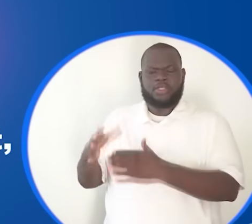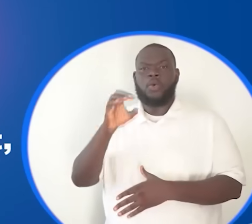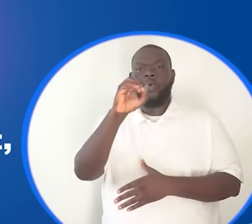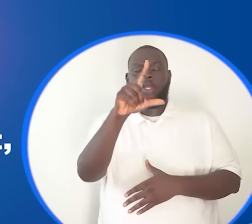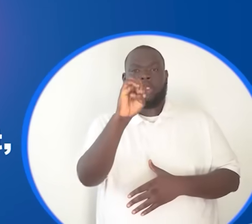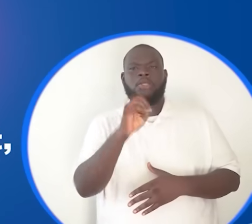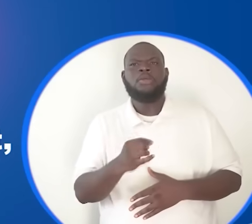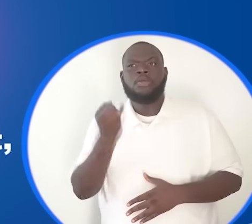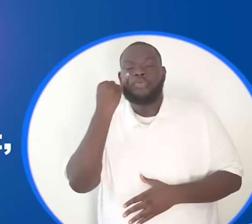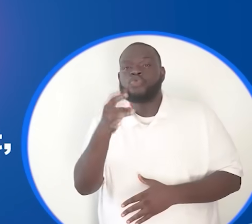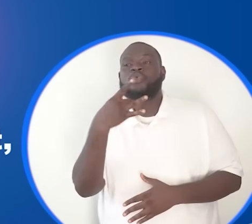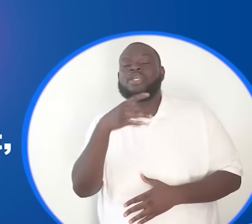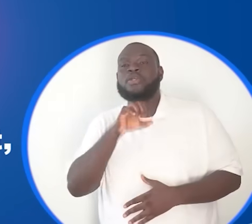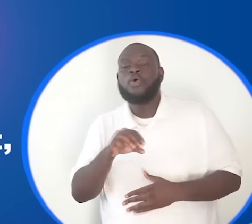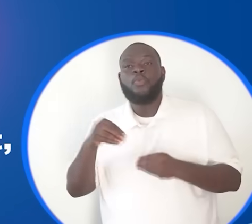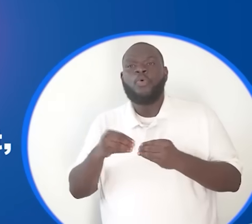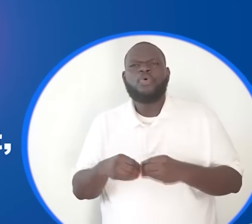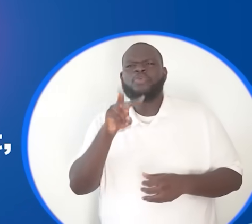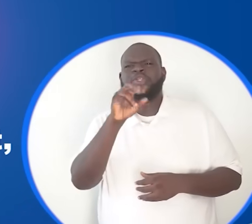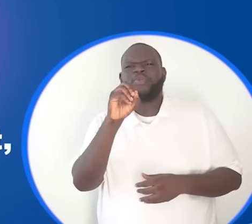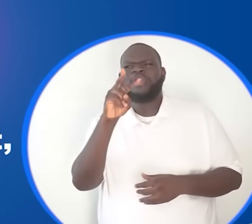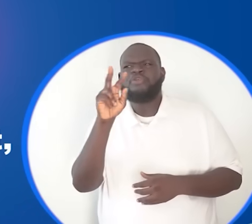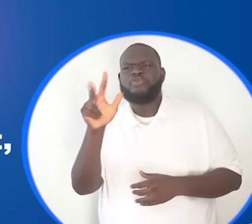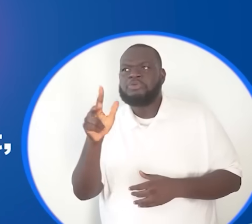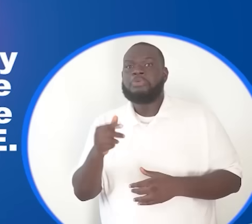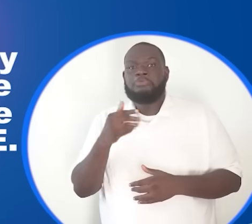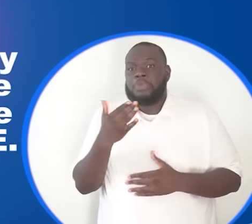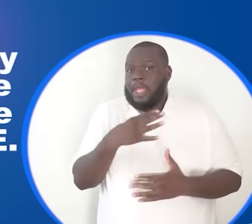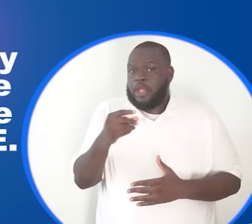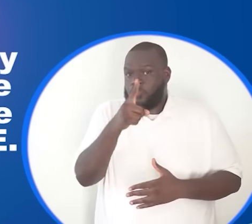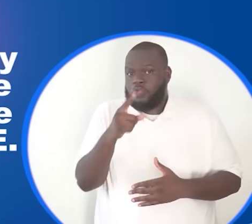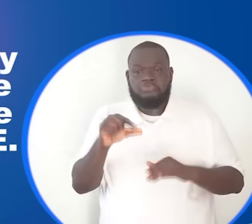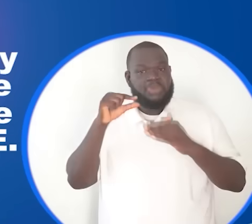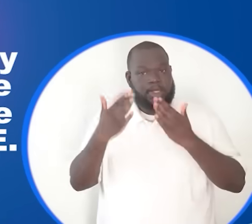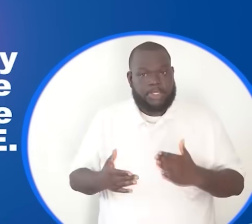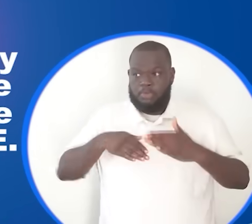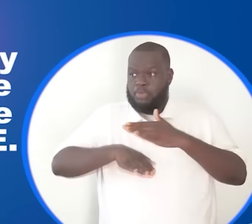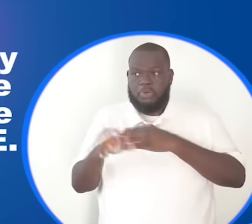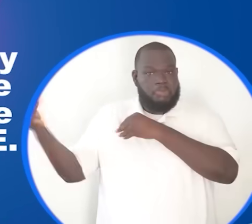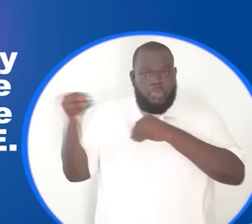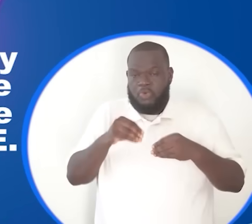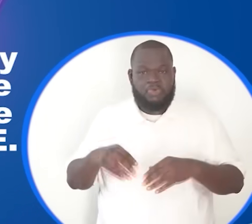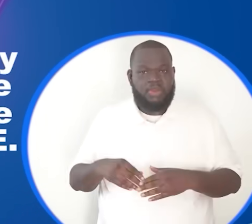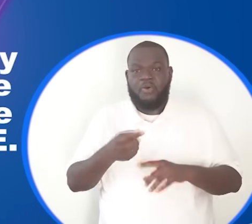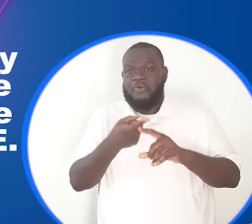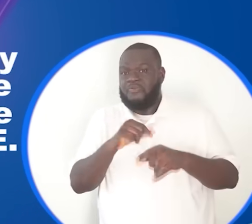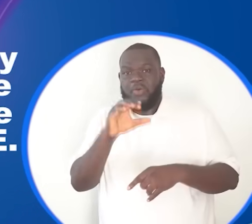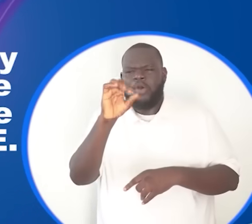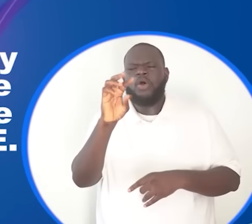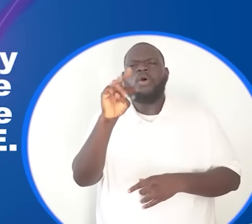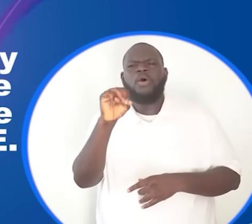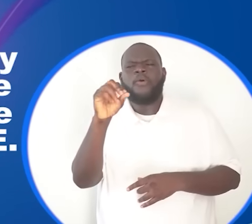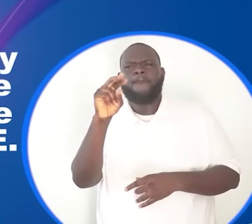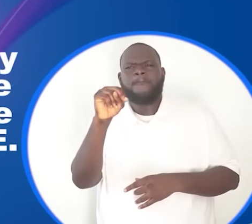December 31, 2023 and is a Guyanese citizen by birth, descent or naturalization, or a citizen from a Commonwealth country living in Guyana for 1 year or